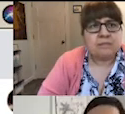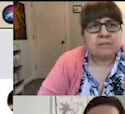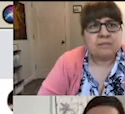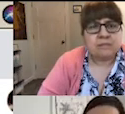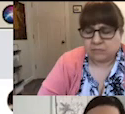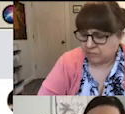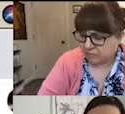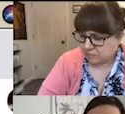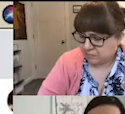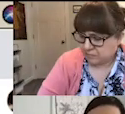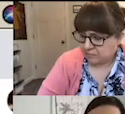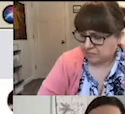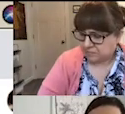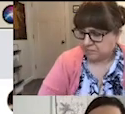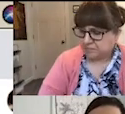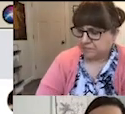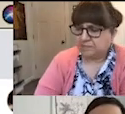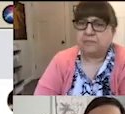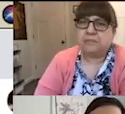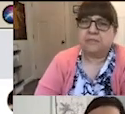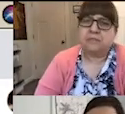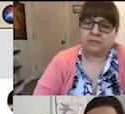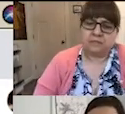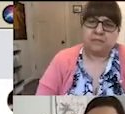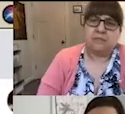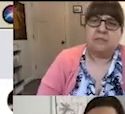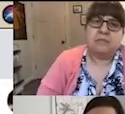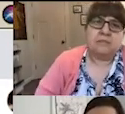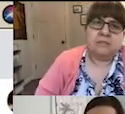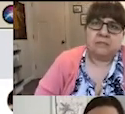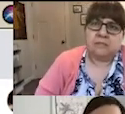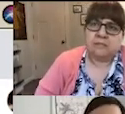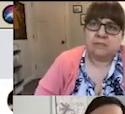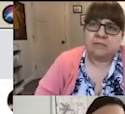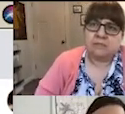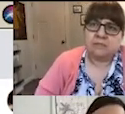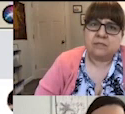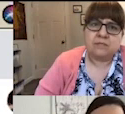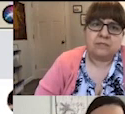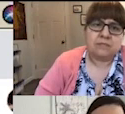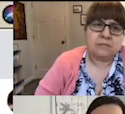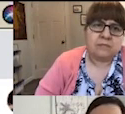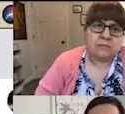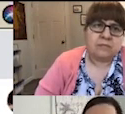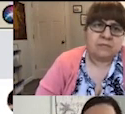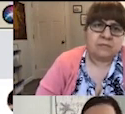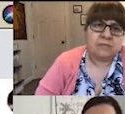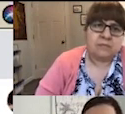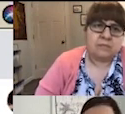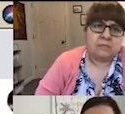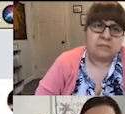what you're describing right now could be a good beginning to a 10-minute discussion that we can have before we